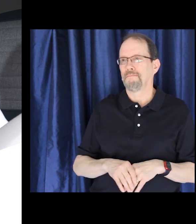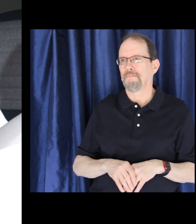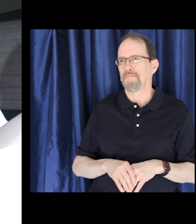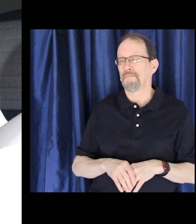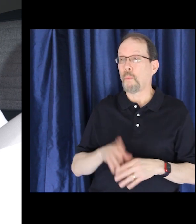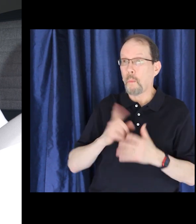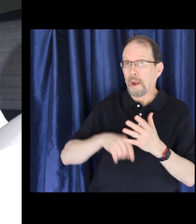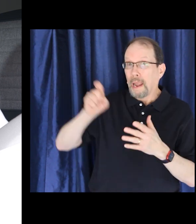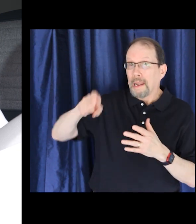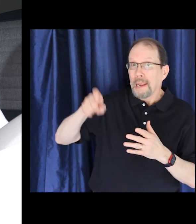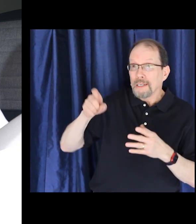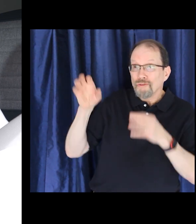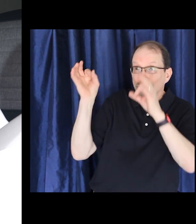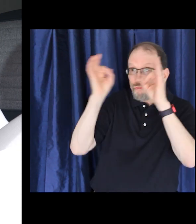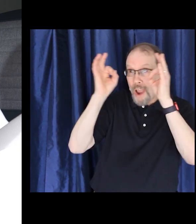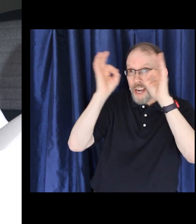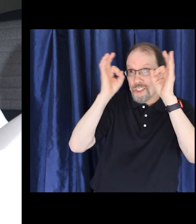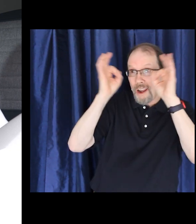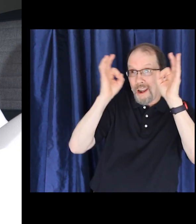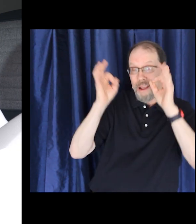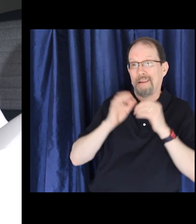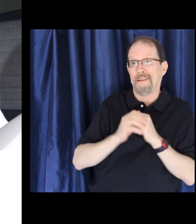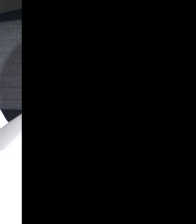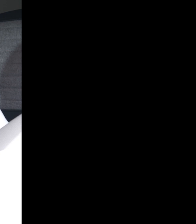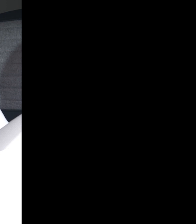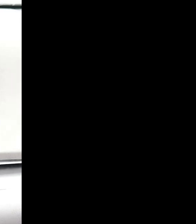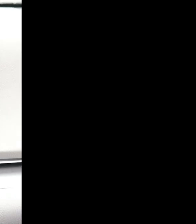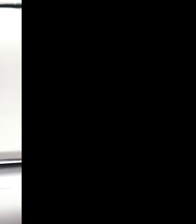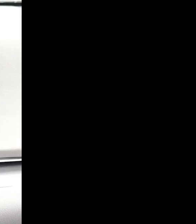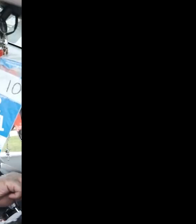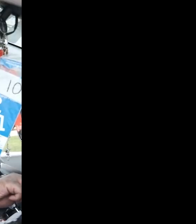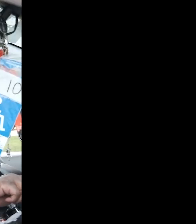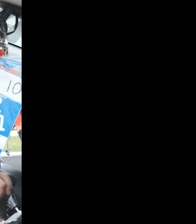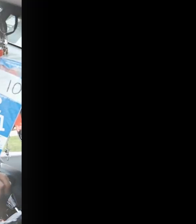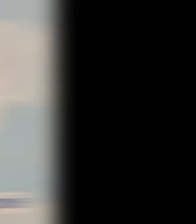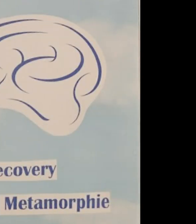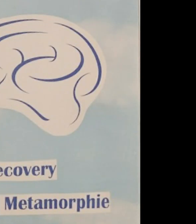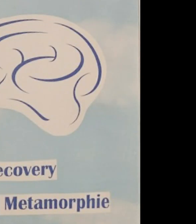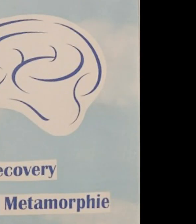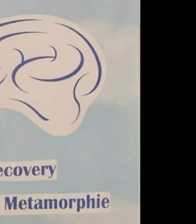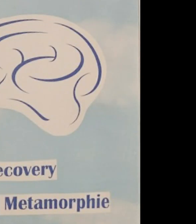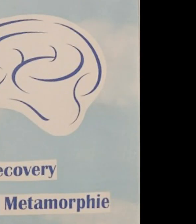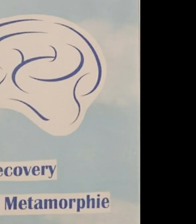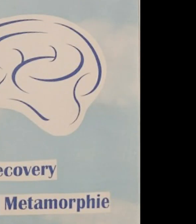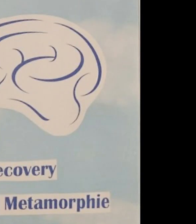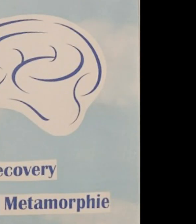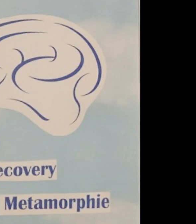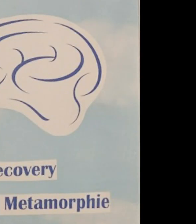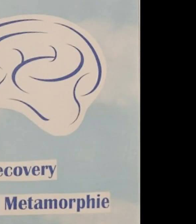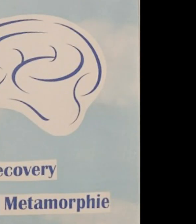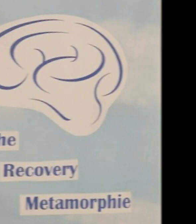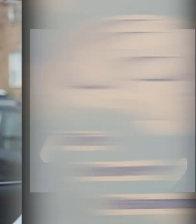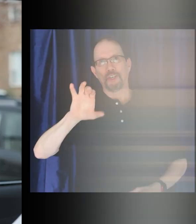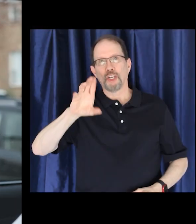What I need is a destruction Come stop by today to see Mr. Cupid